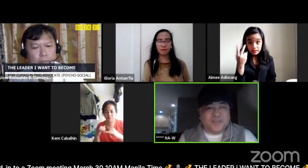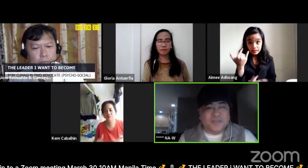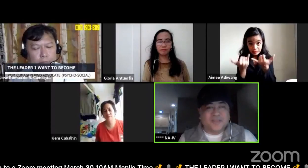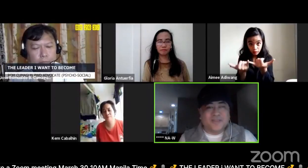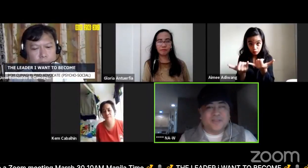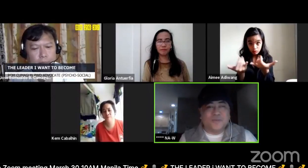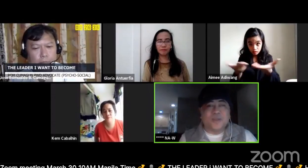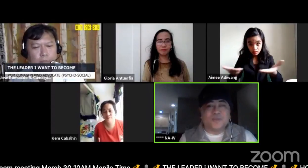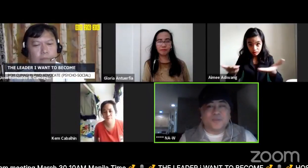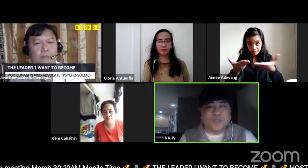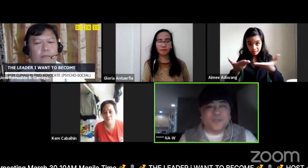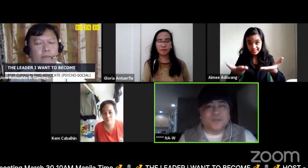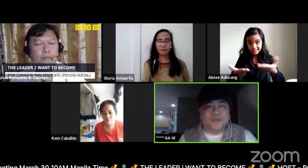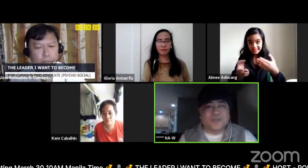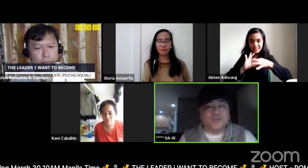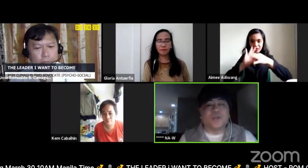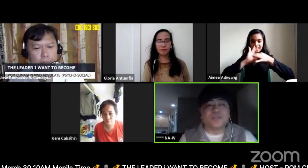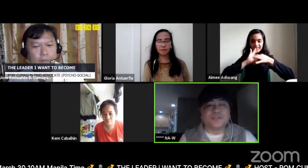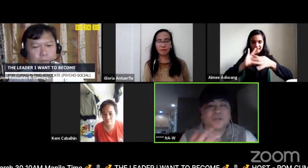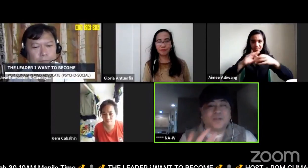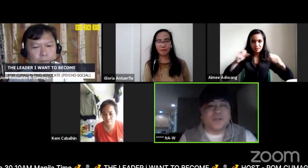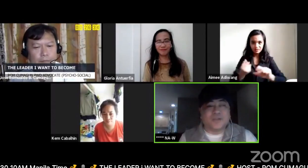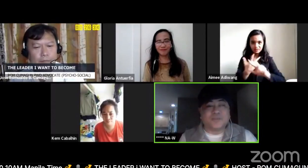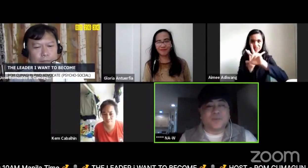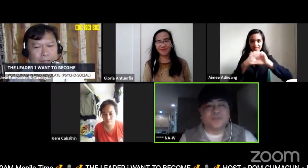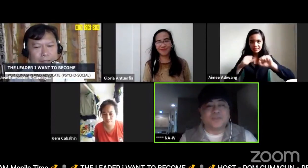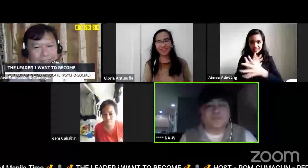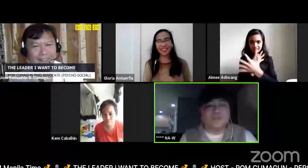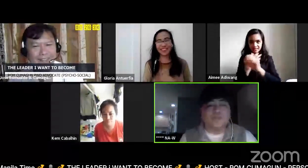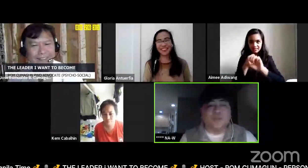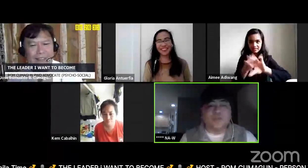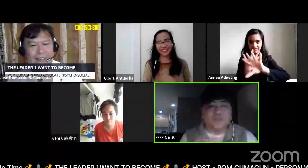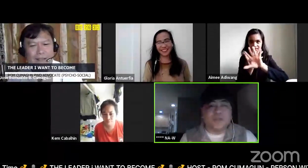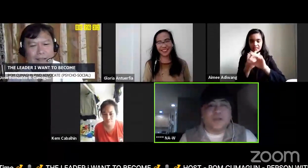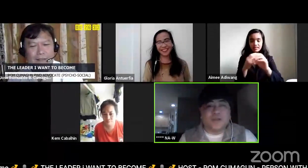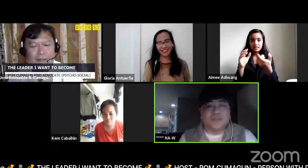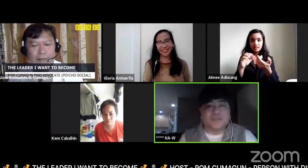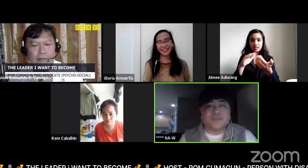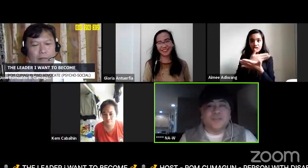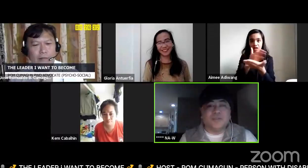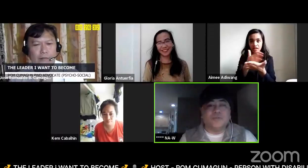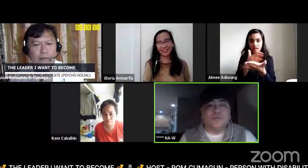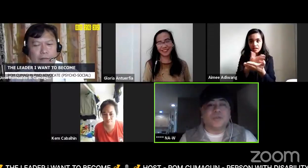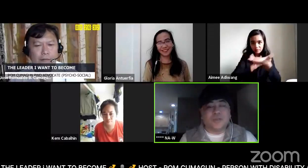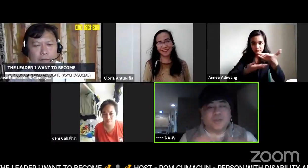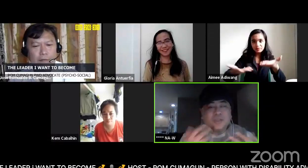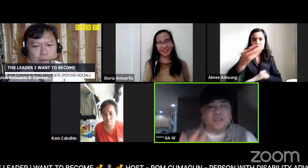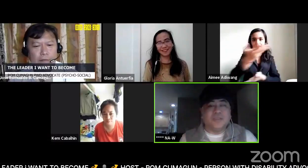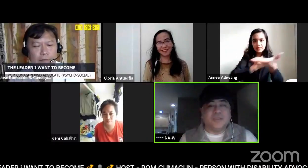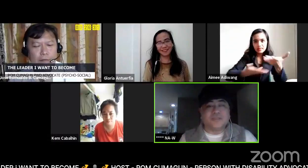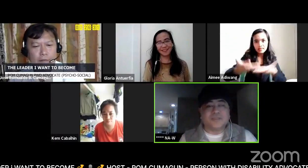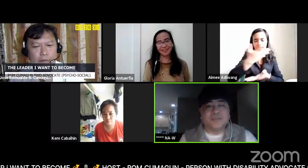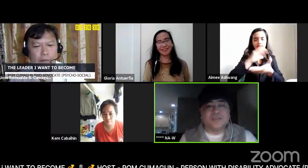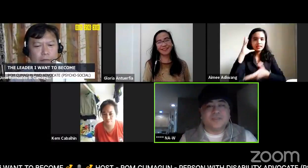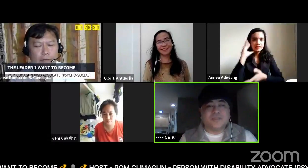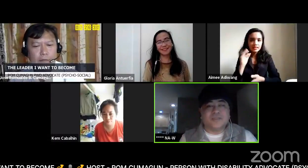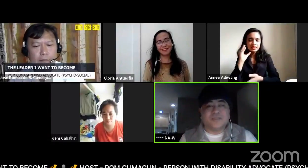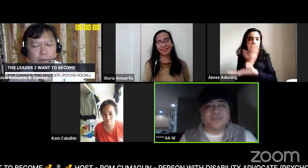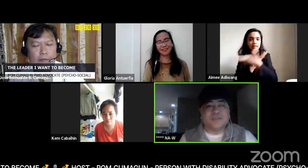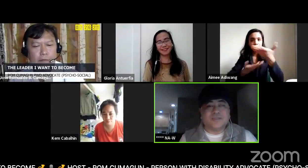are connected, we are together, and we are sharing our experiences, we are sharing hearts, we are sharing